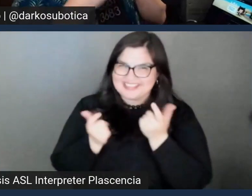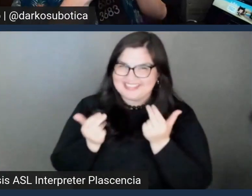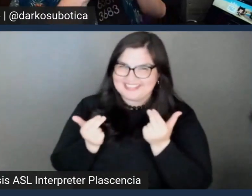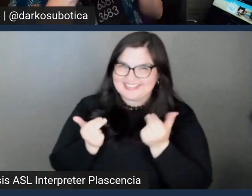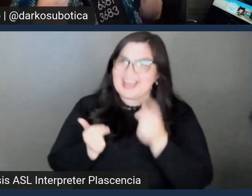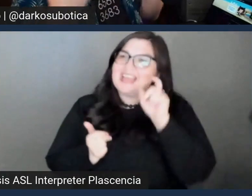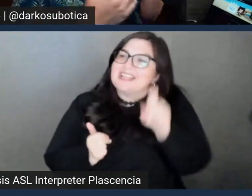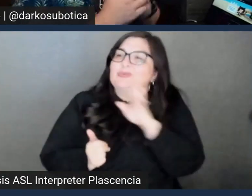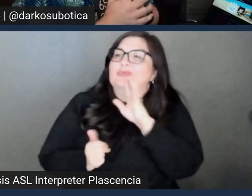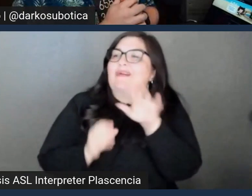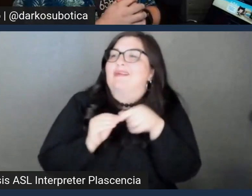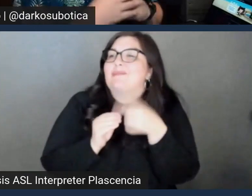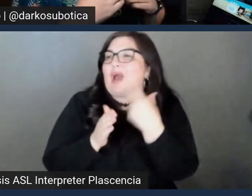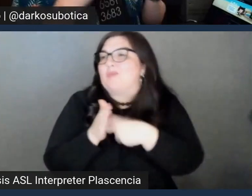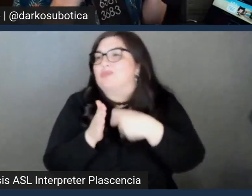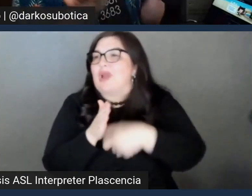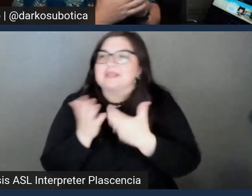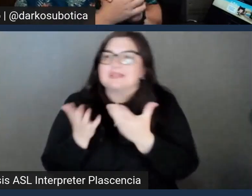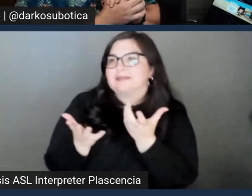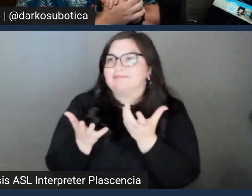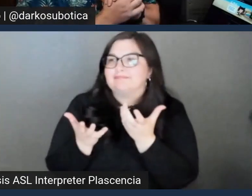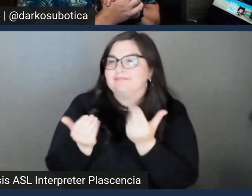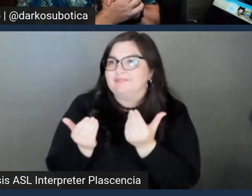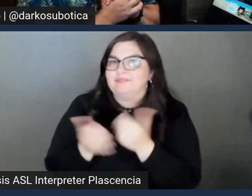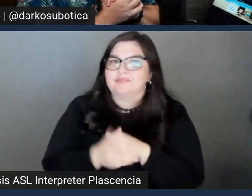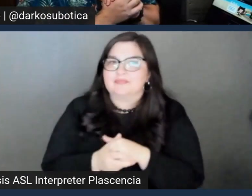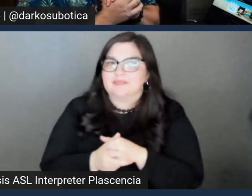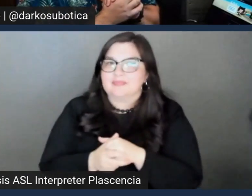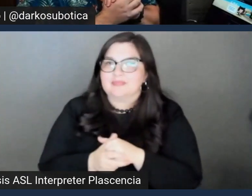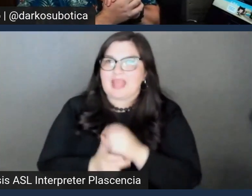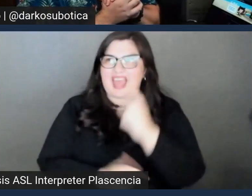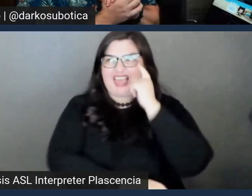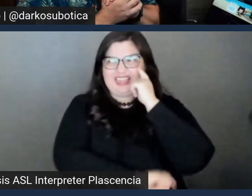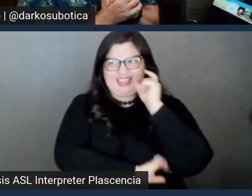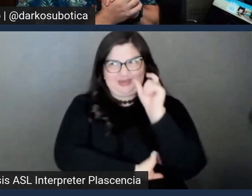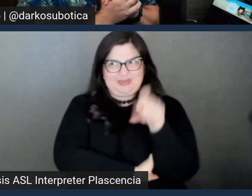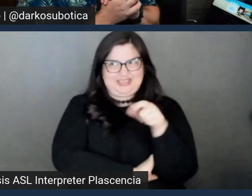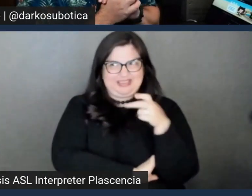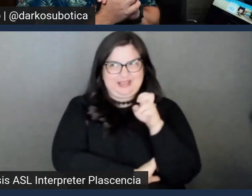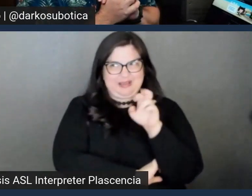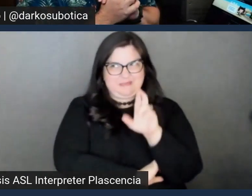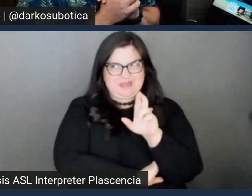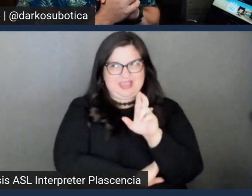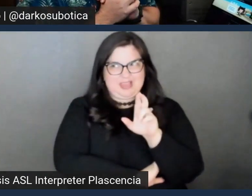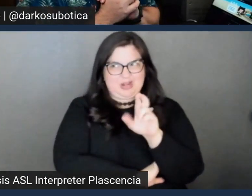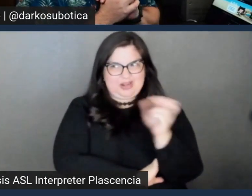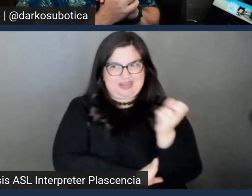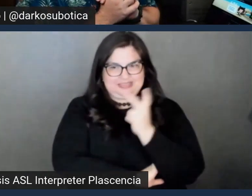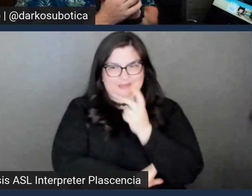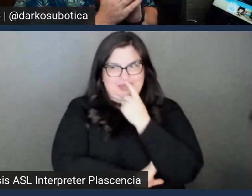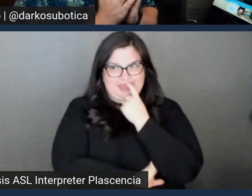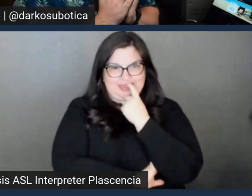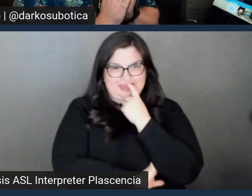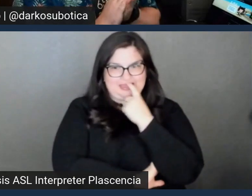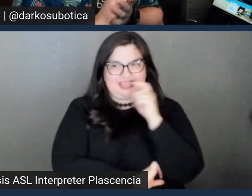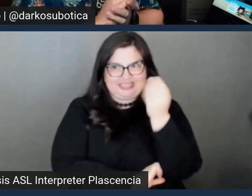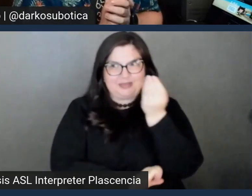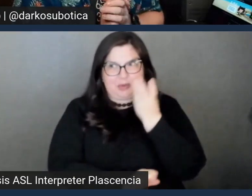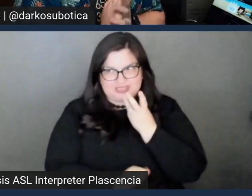pricing, right? And those things can. I think we need to get Peter for that. Peter is the right person to talk to us about that.